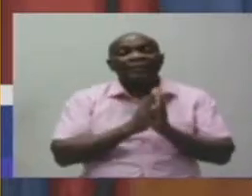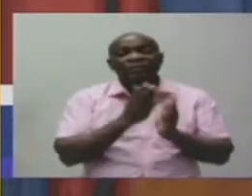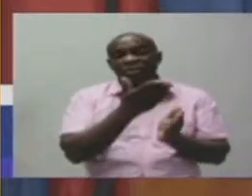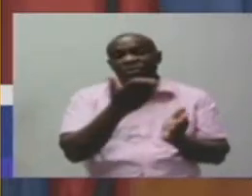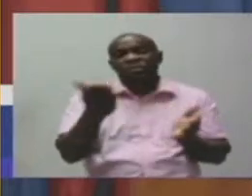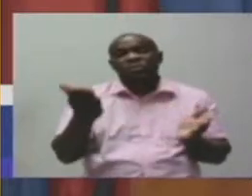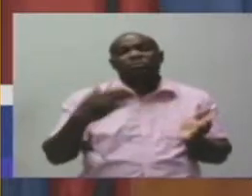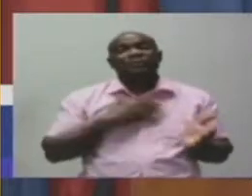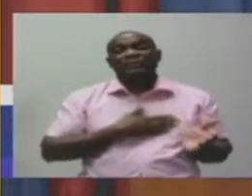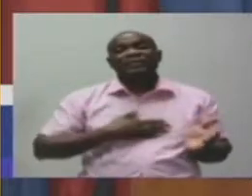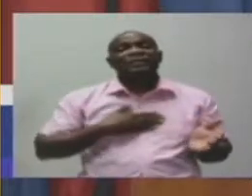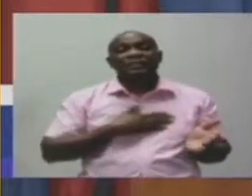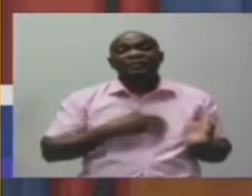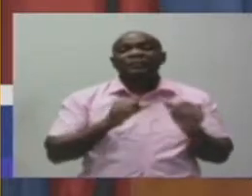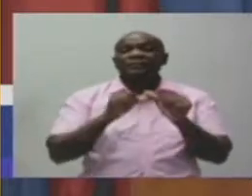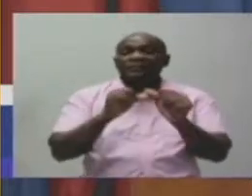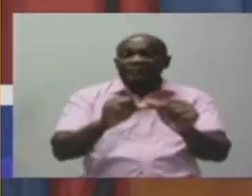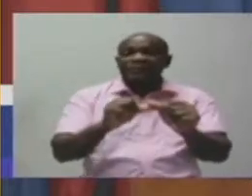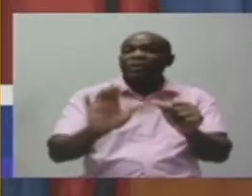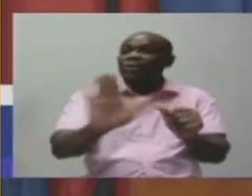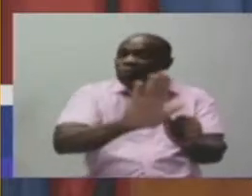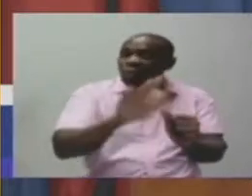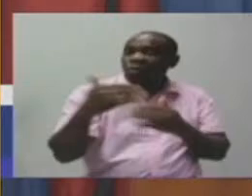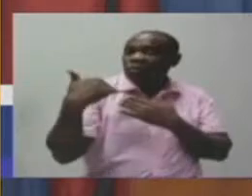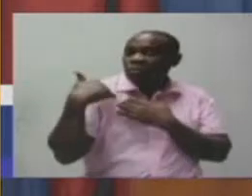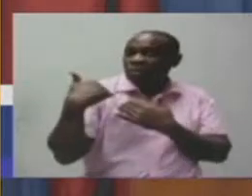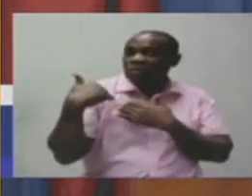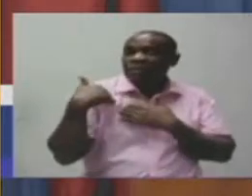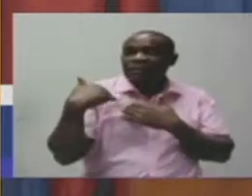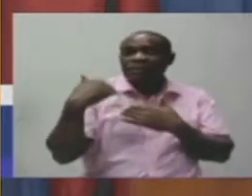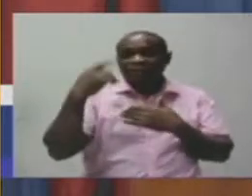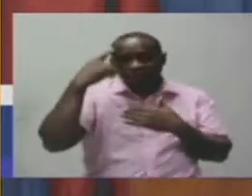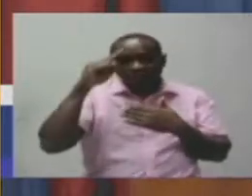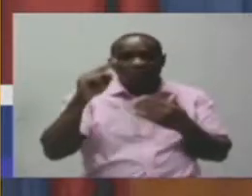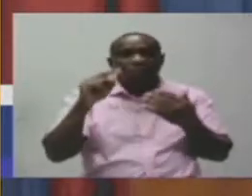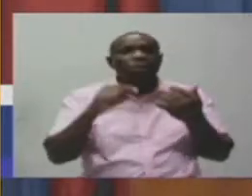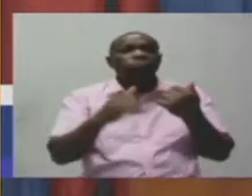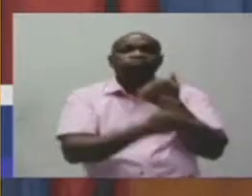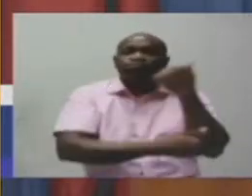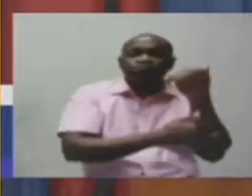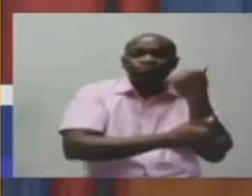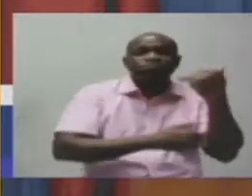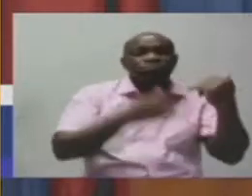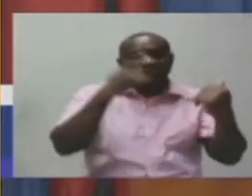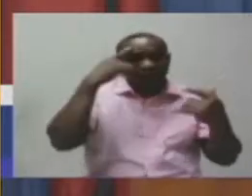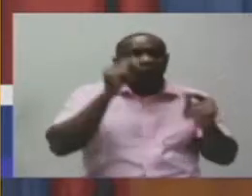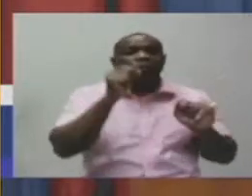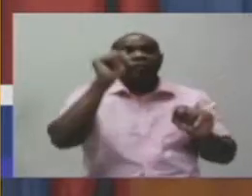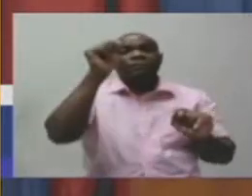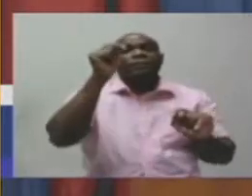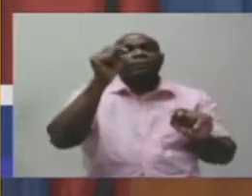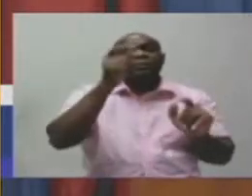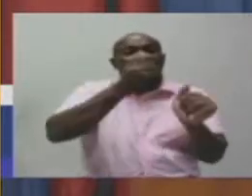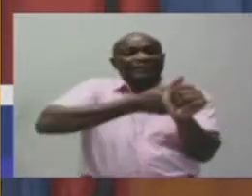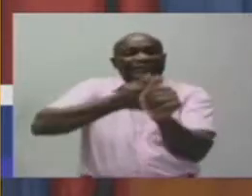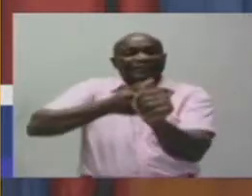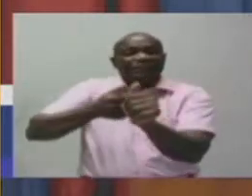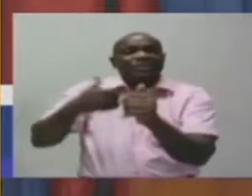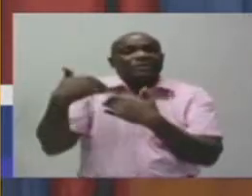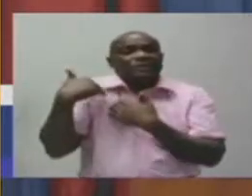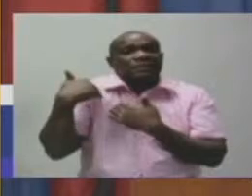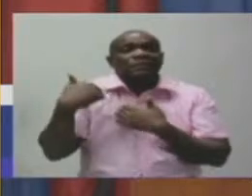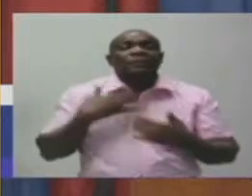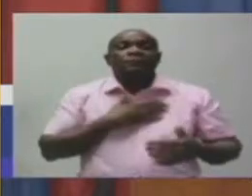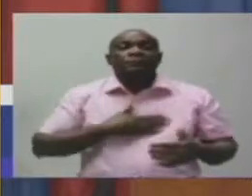to exercise your civic, social, and personal responsibility. Please, please, we